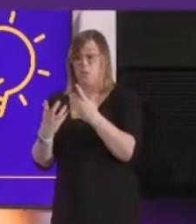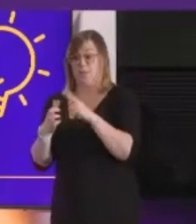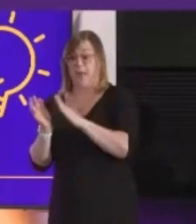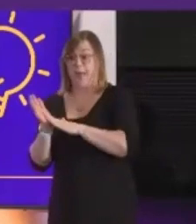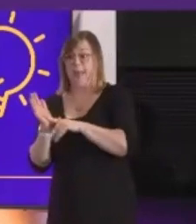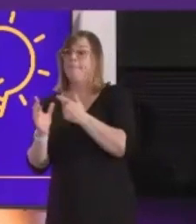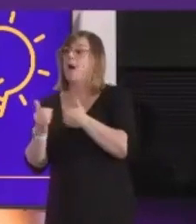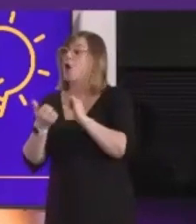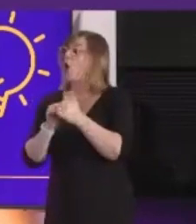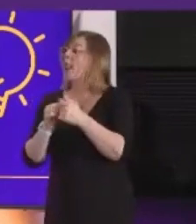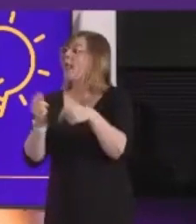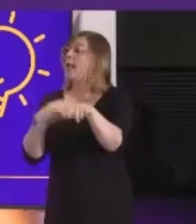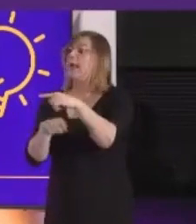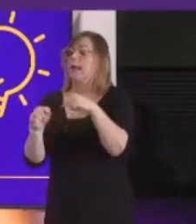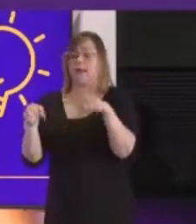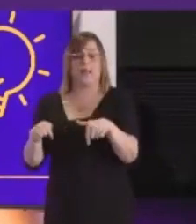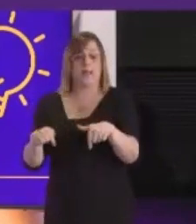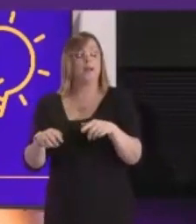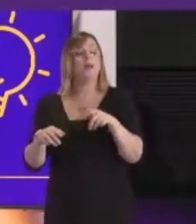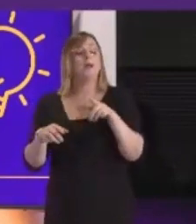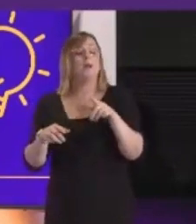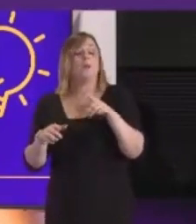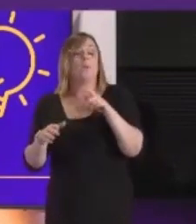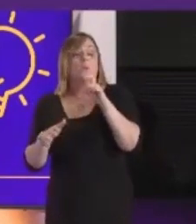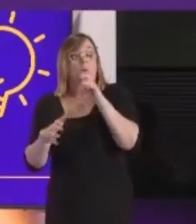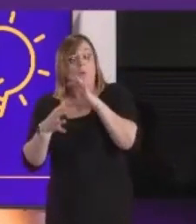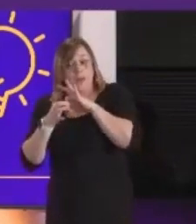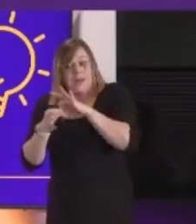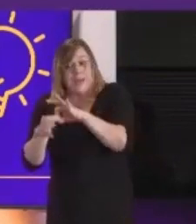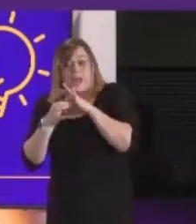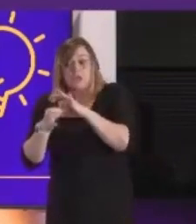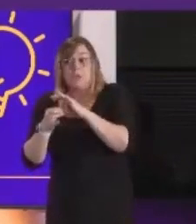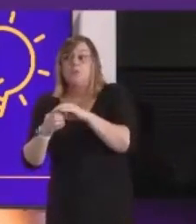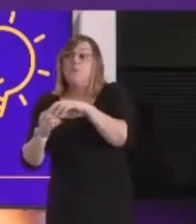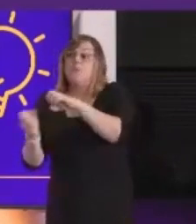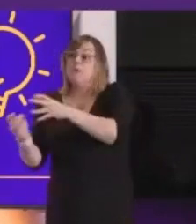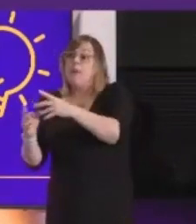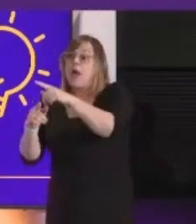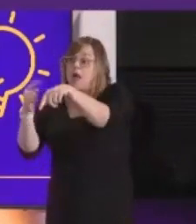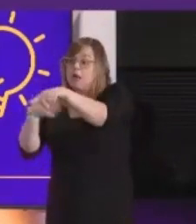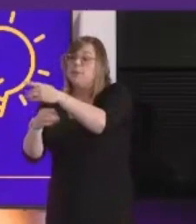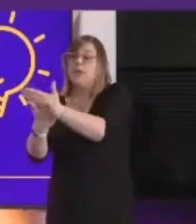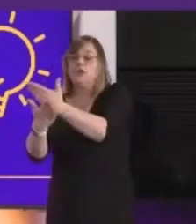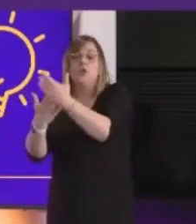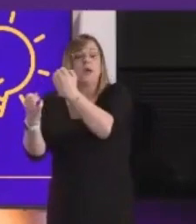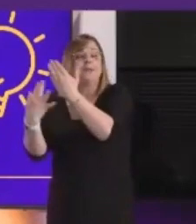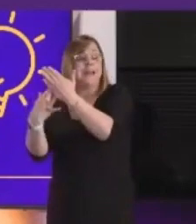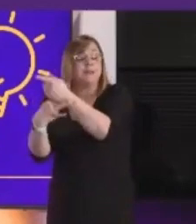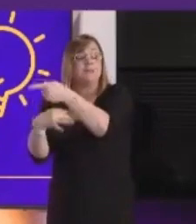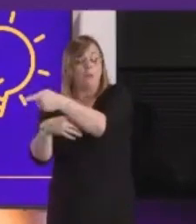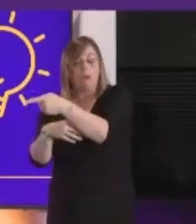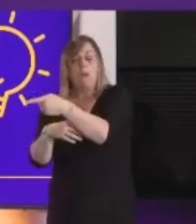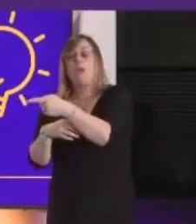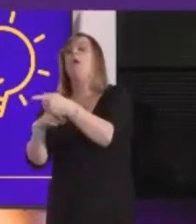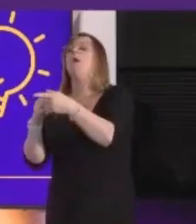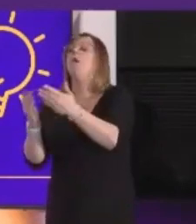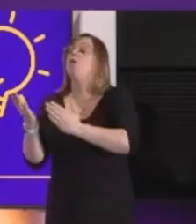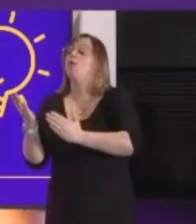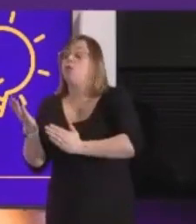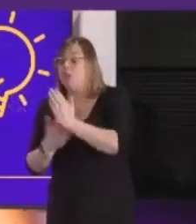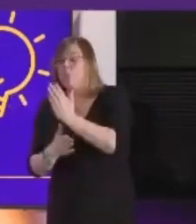in the audience here. We were doing that engagement with the supplier to help things become more accessible. And while we were doing